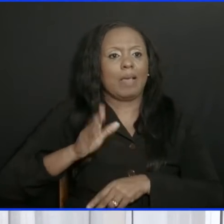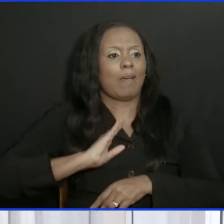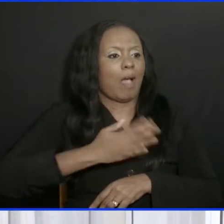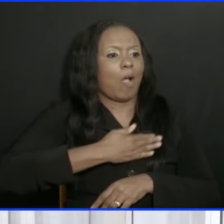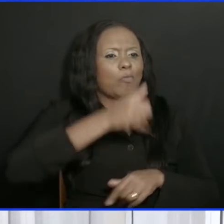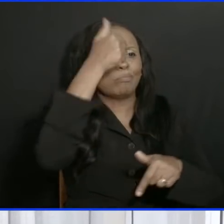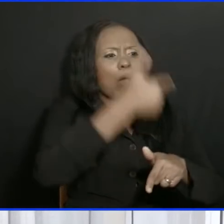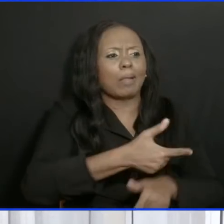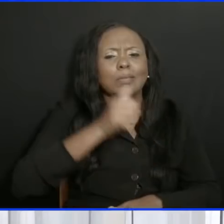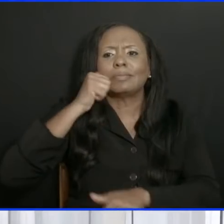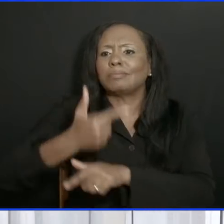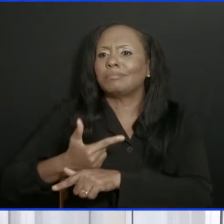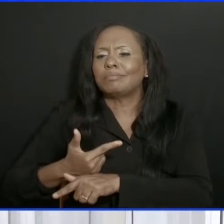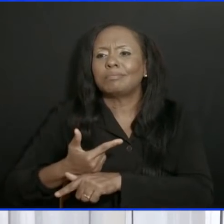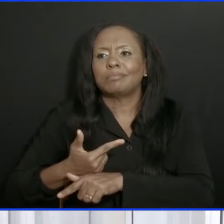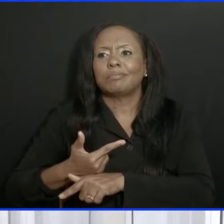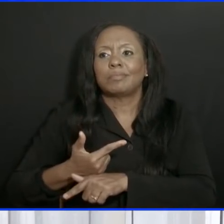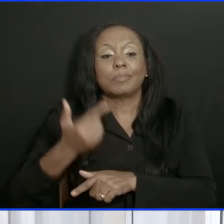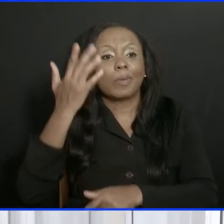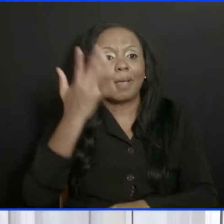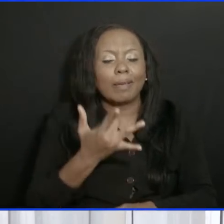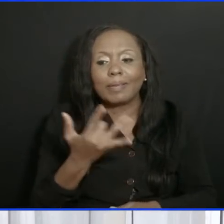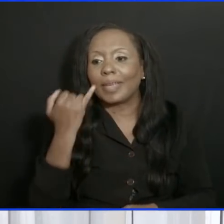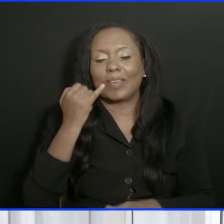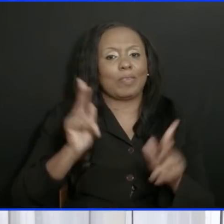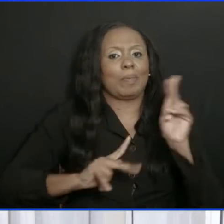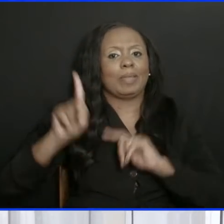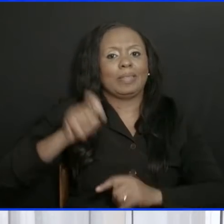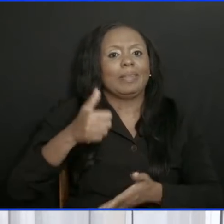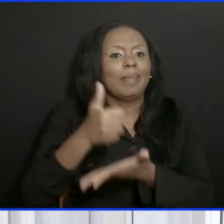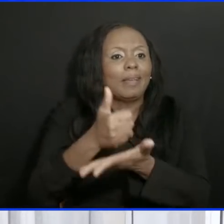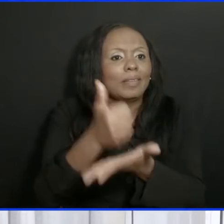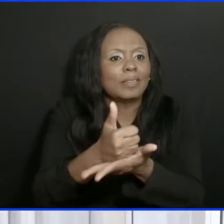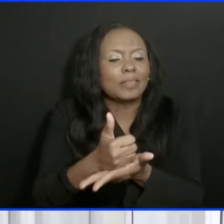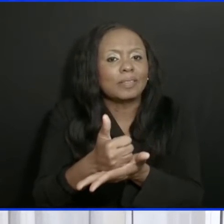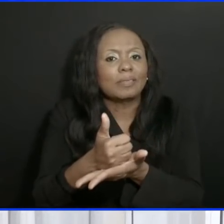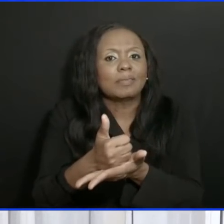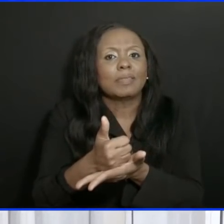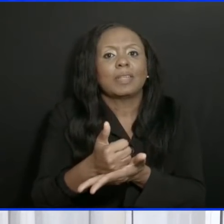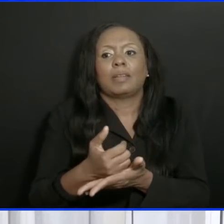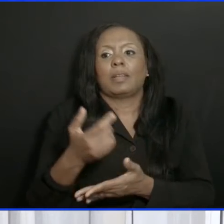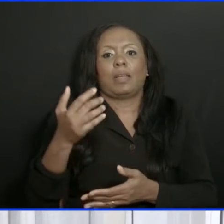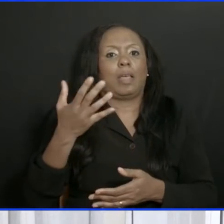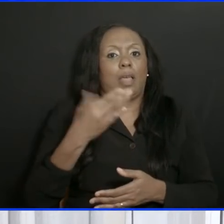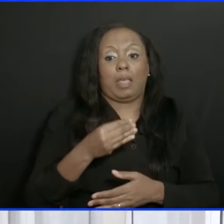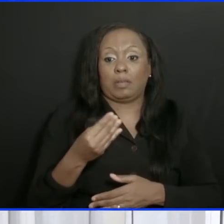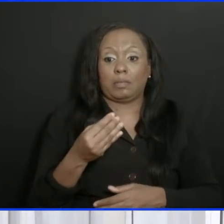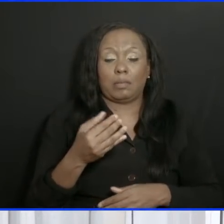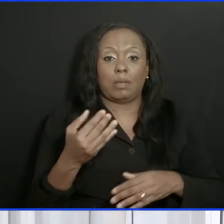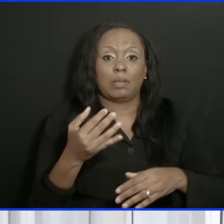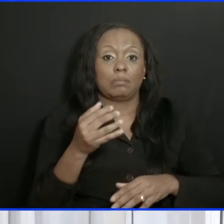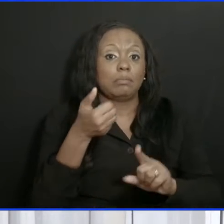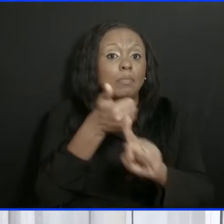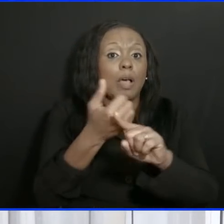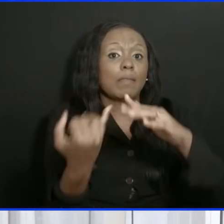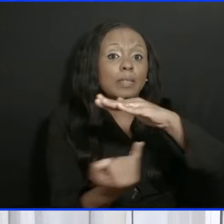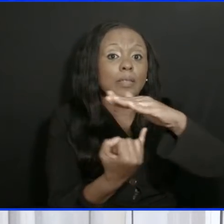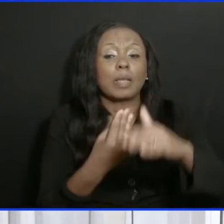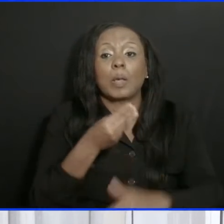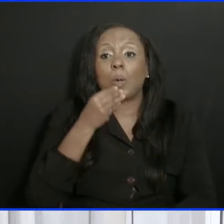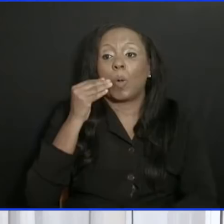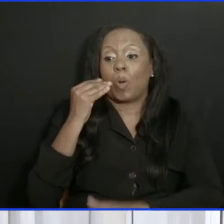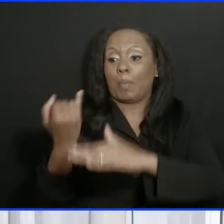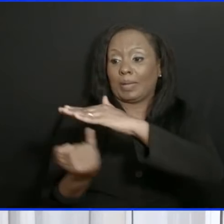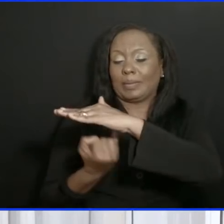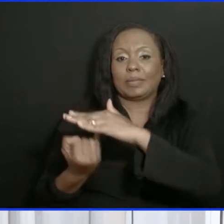keeper, recognizing that where persons need our assistance, particularly with the self-isolation and the home isolation, that we are in a